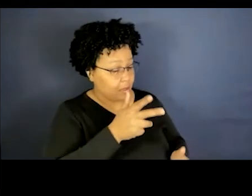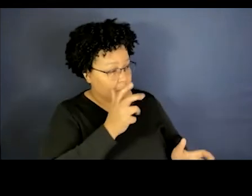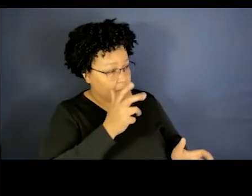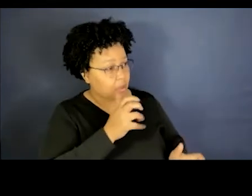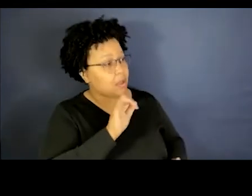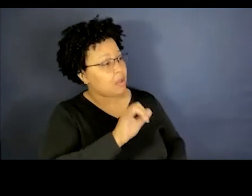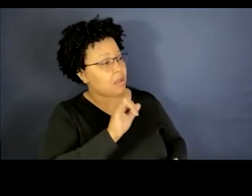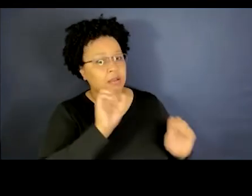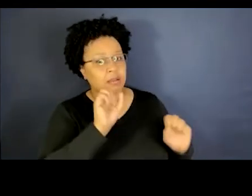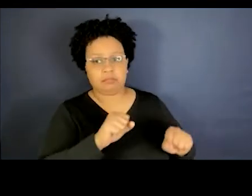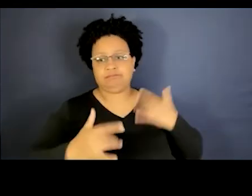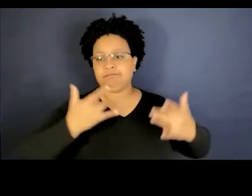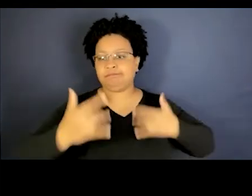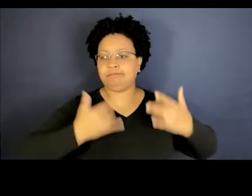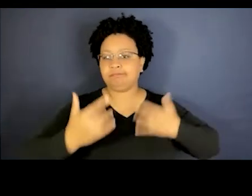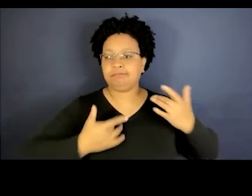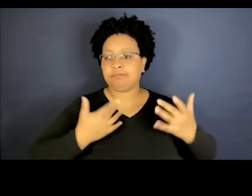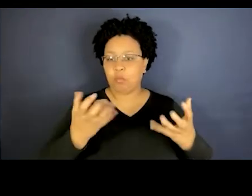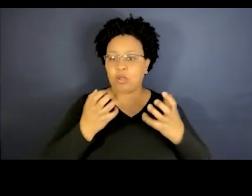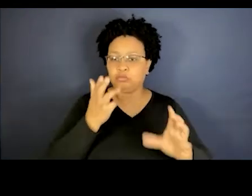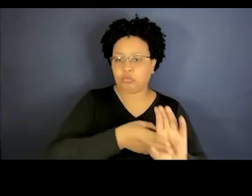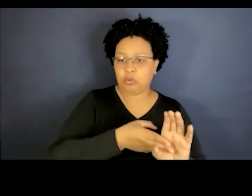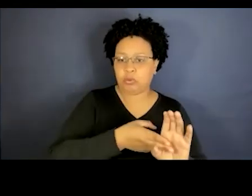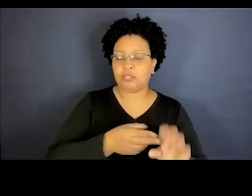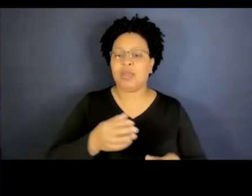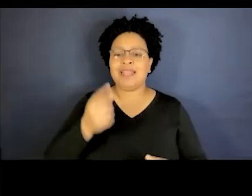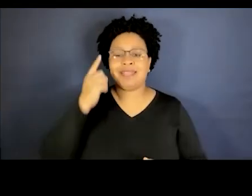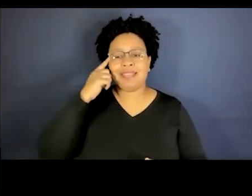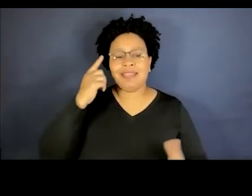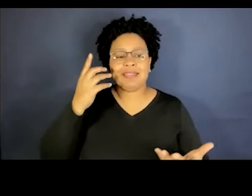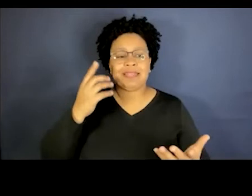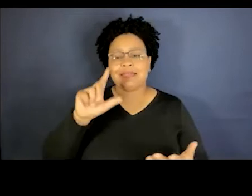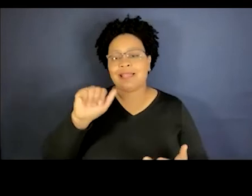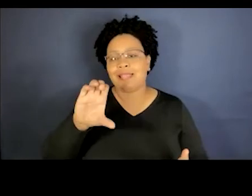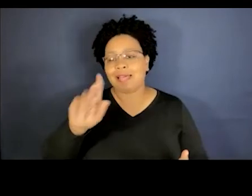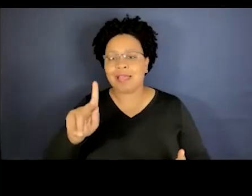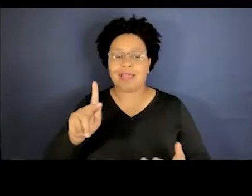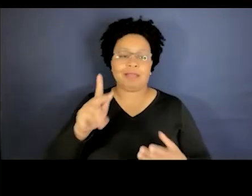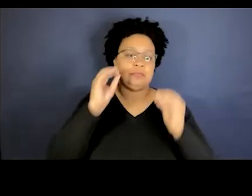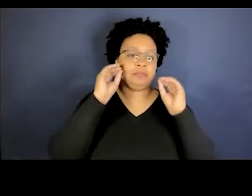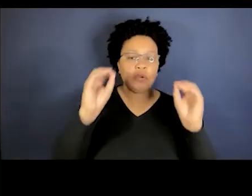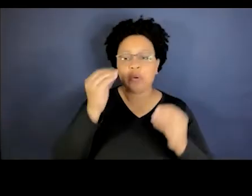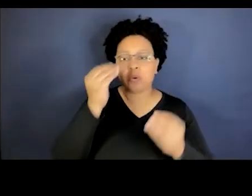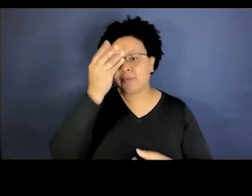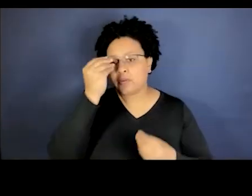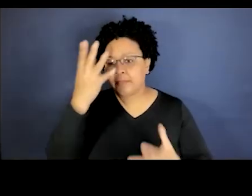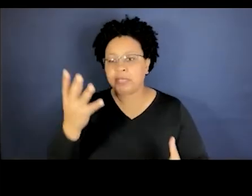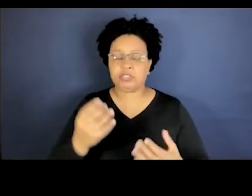a lack of information and coordination, and we need to improve that. And that's why Sankofa is so